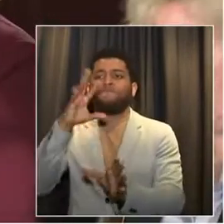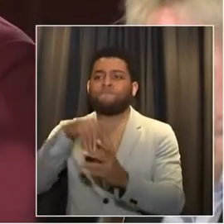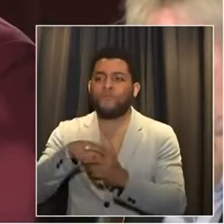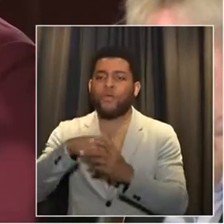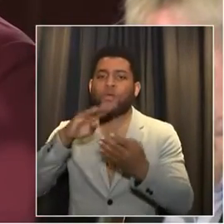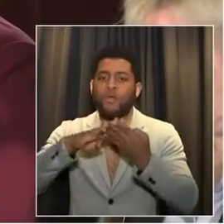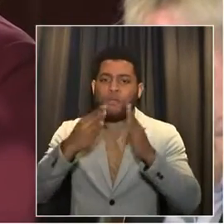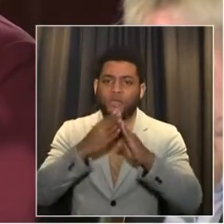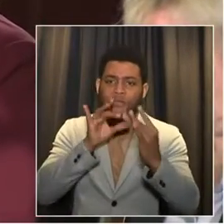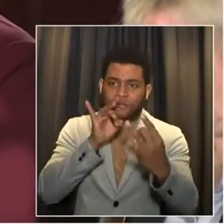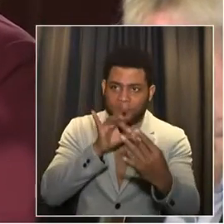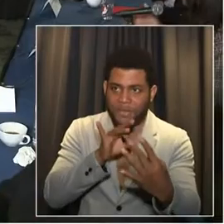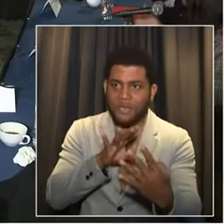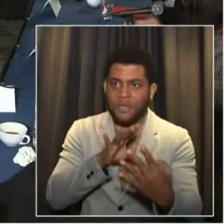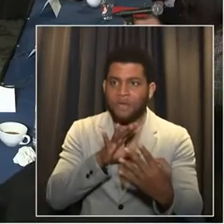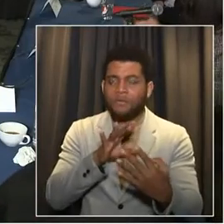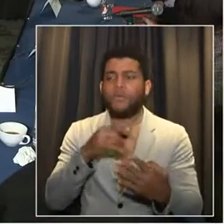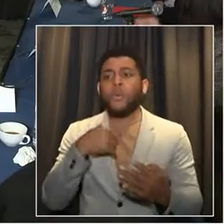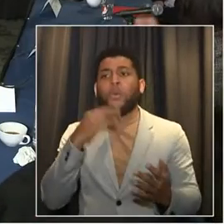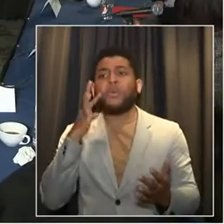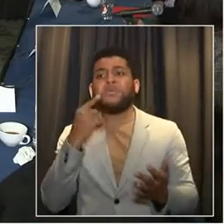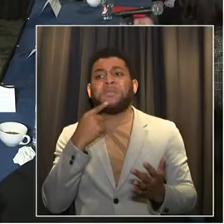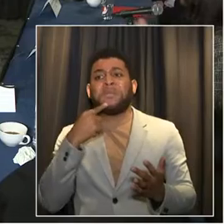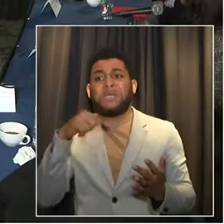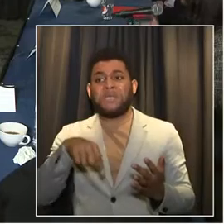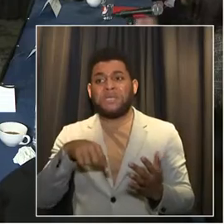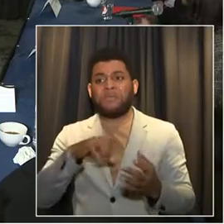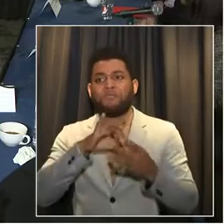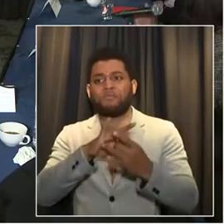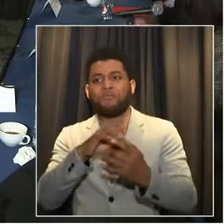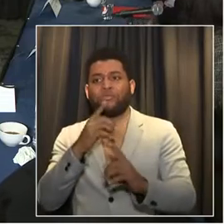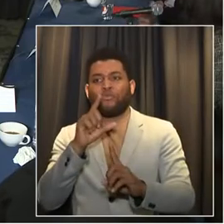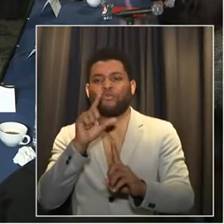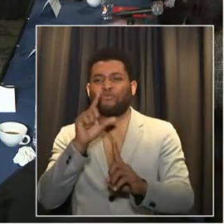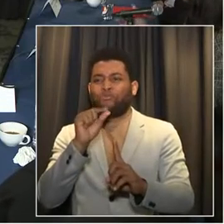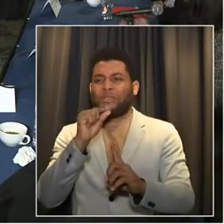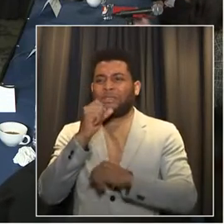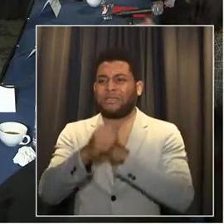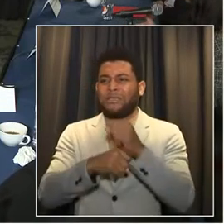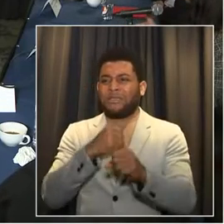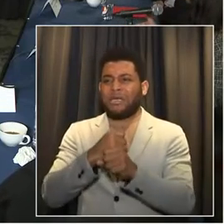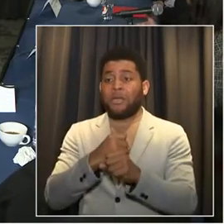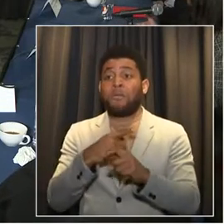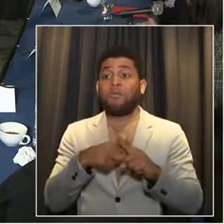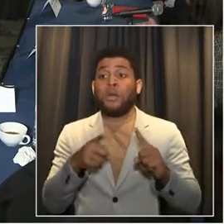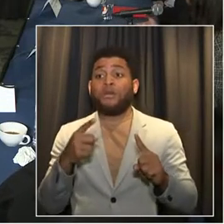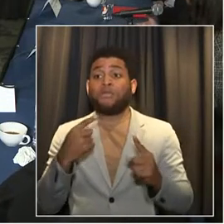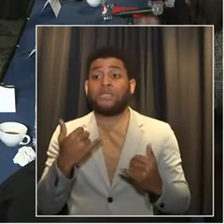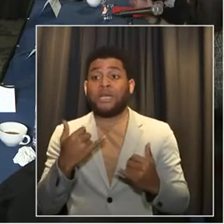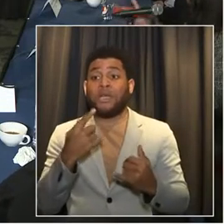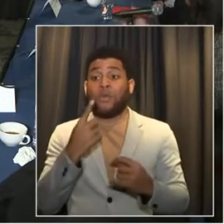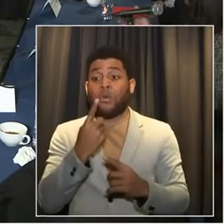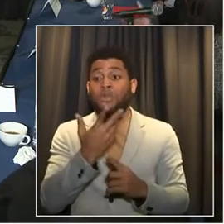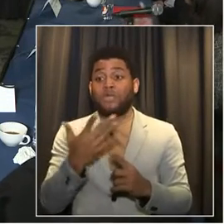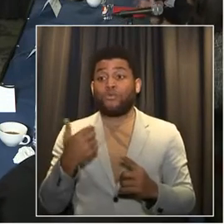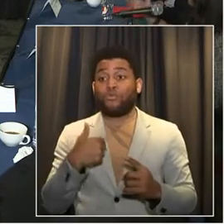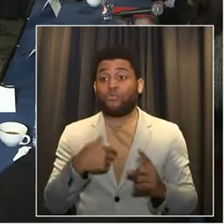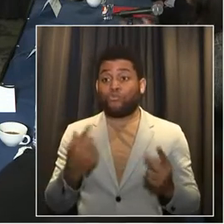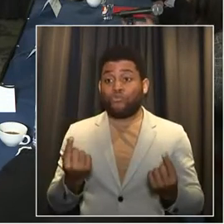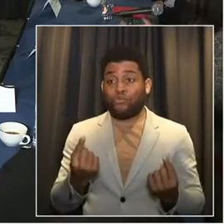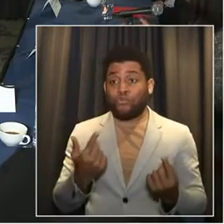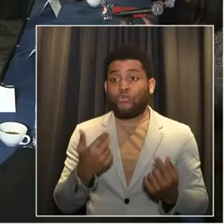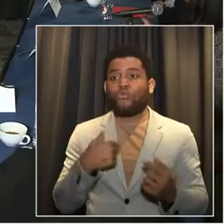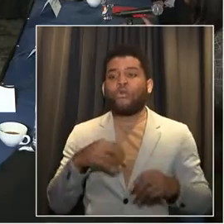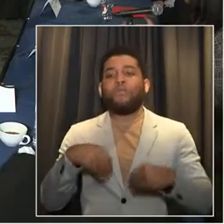district for near 2 decades, we have data, and I think that the best thing that we can do is to provide some data about